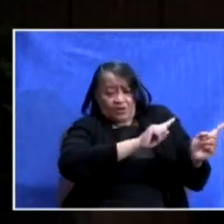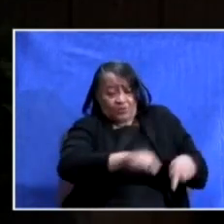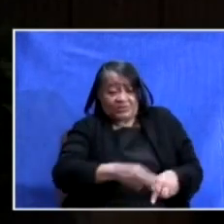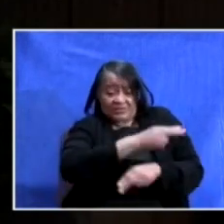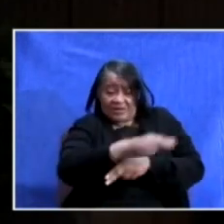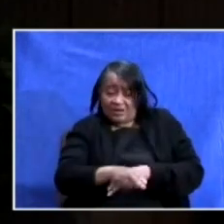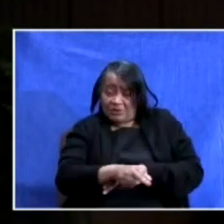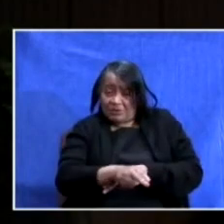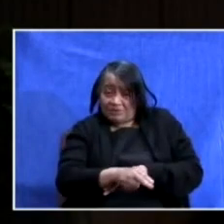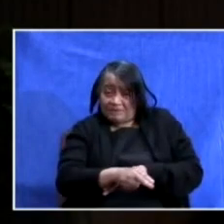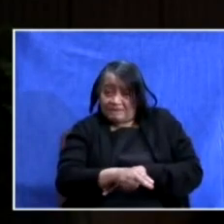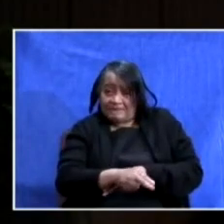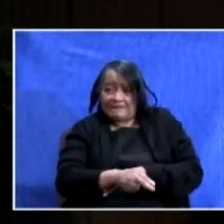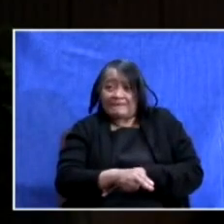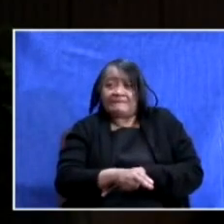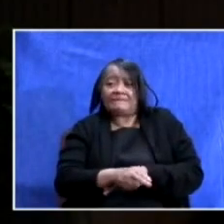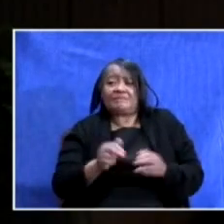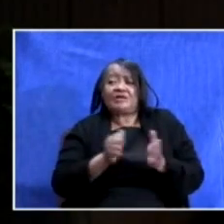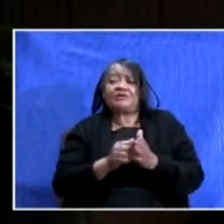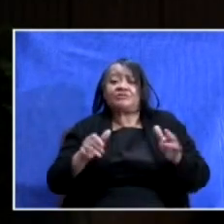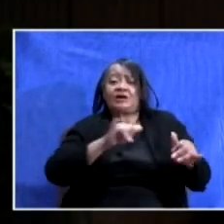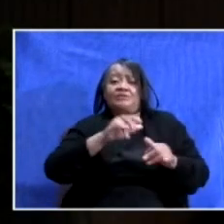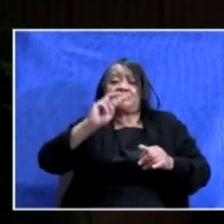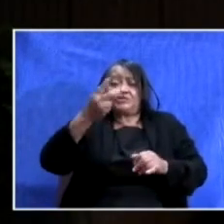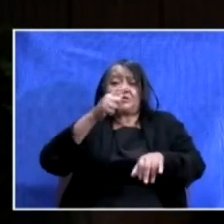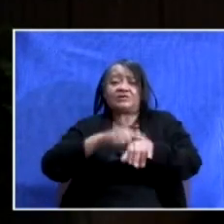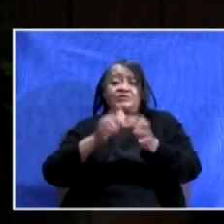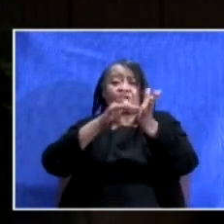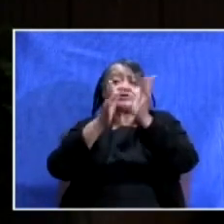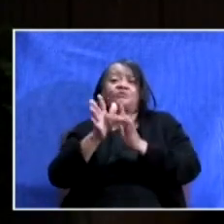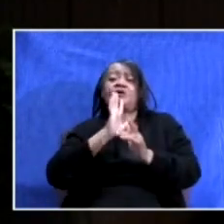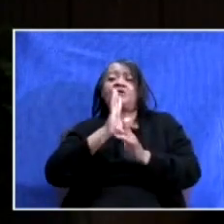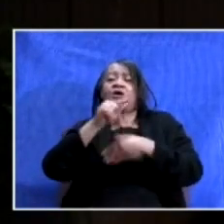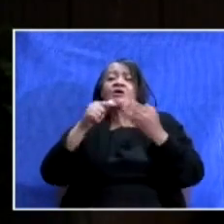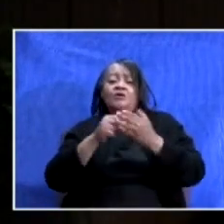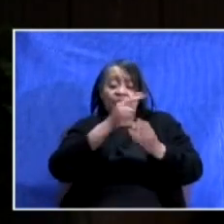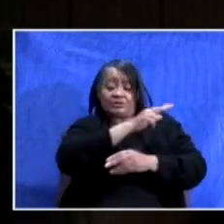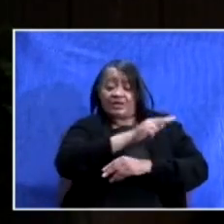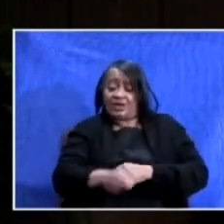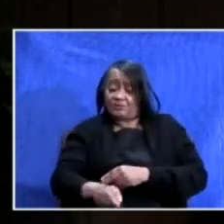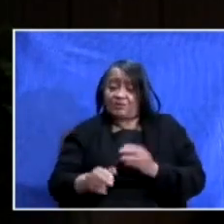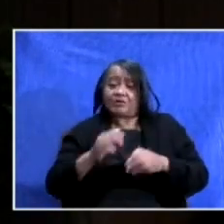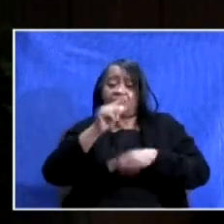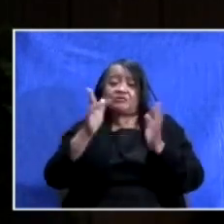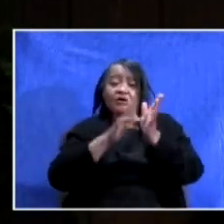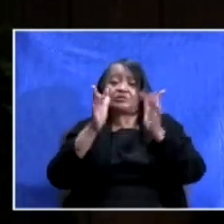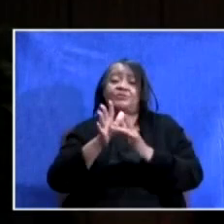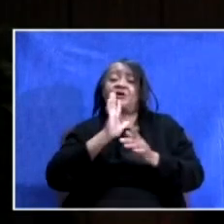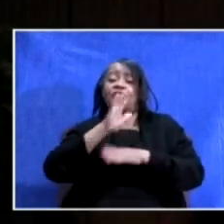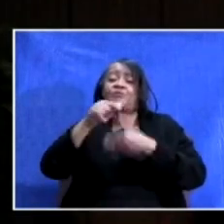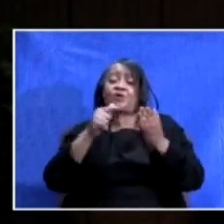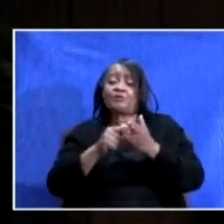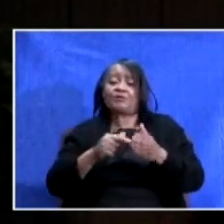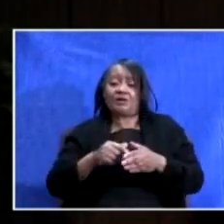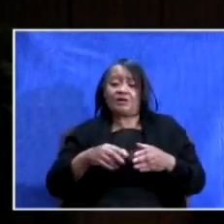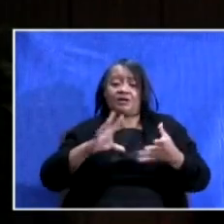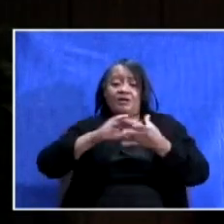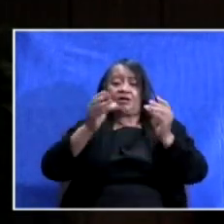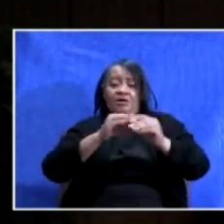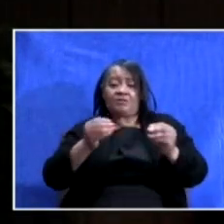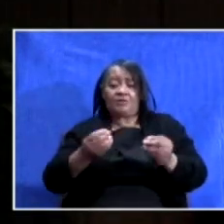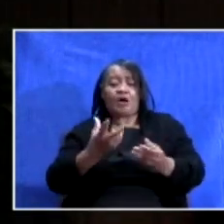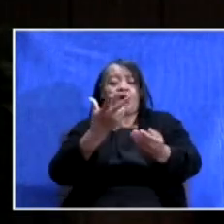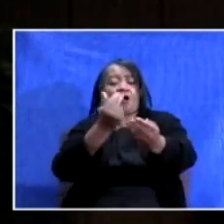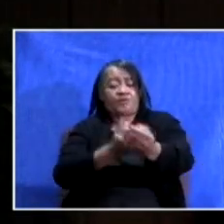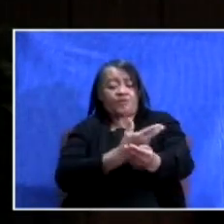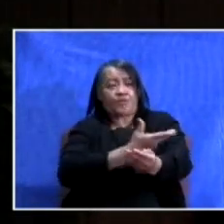hell. And then the second time Jesus talked about hell is when he talks about the parable of the